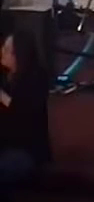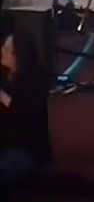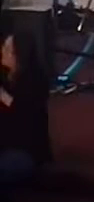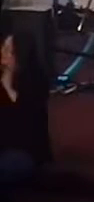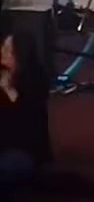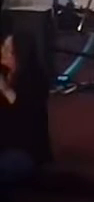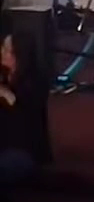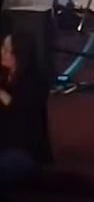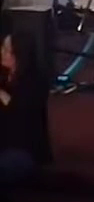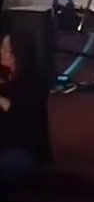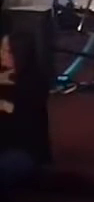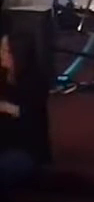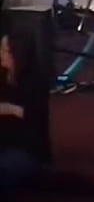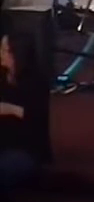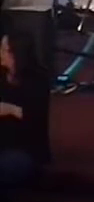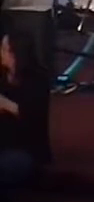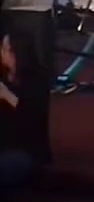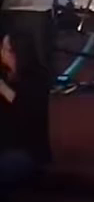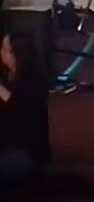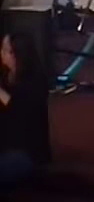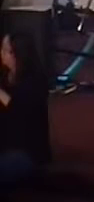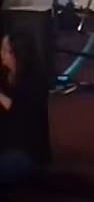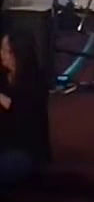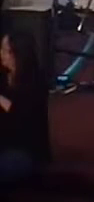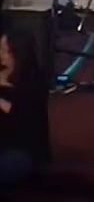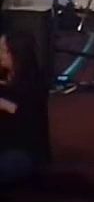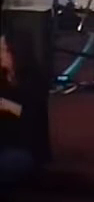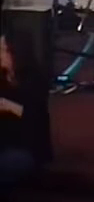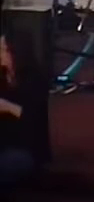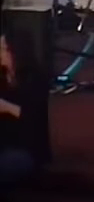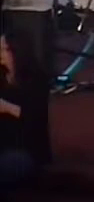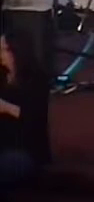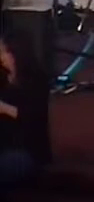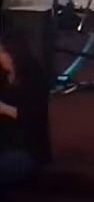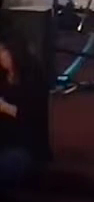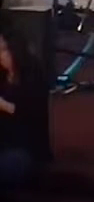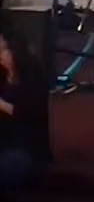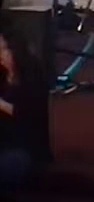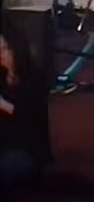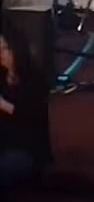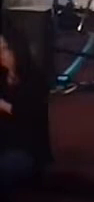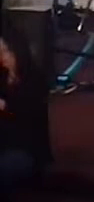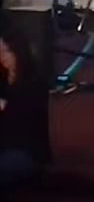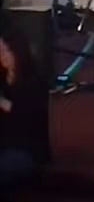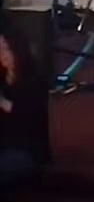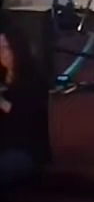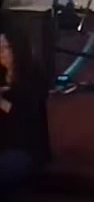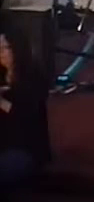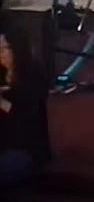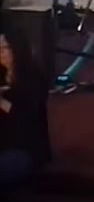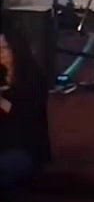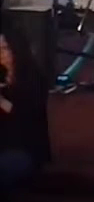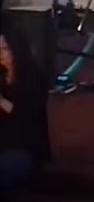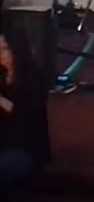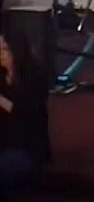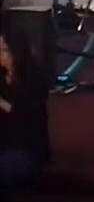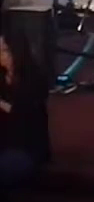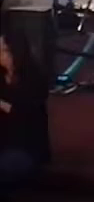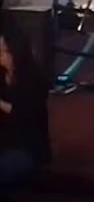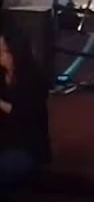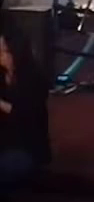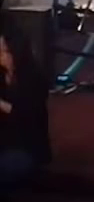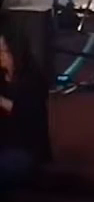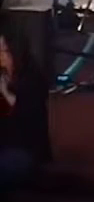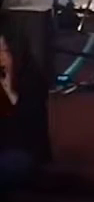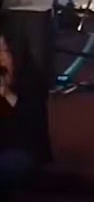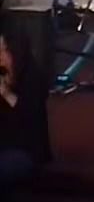are unified. In Christ, we are predestined. In Christ, God has chosen to save us. And when he gets to the subject of